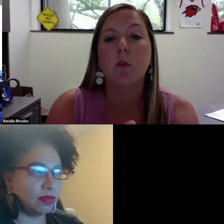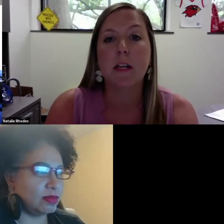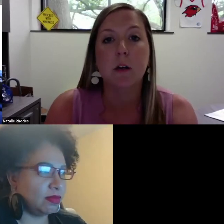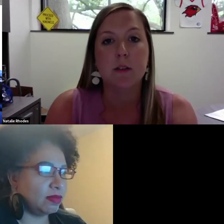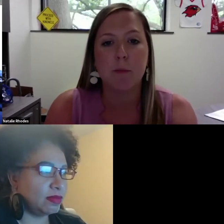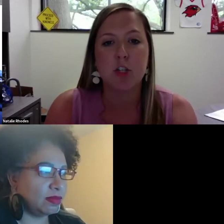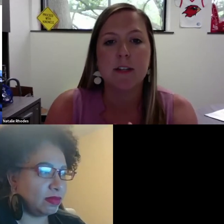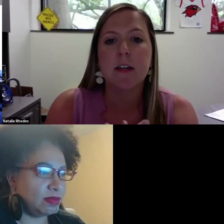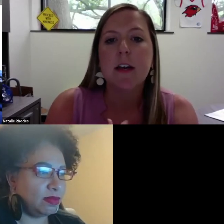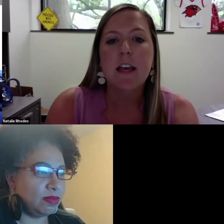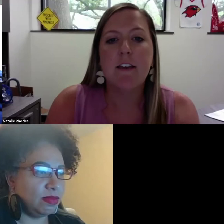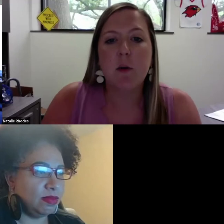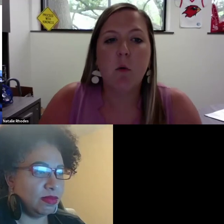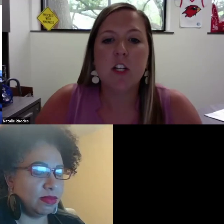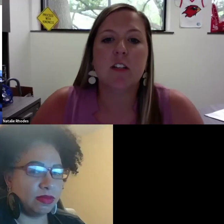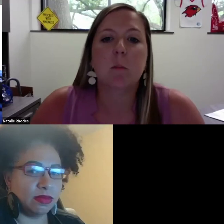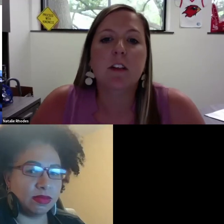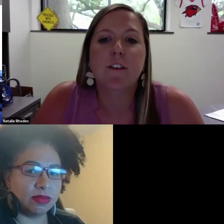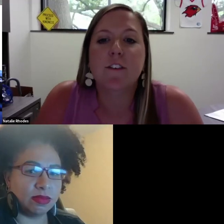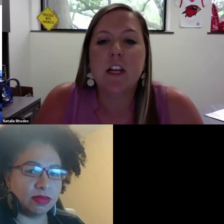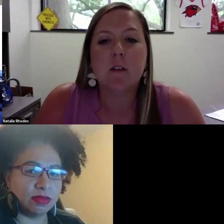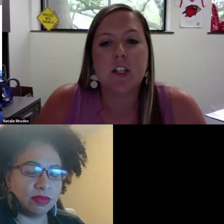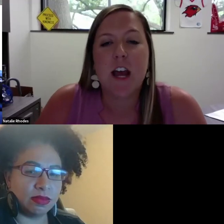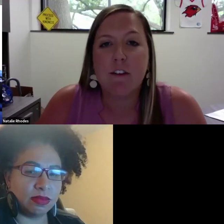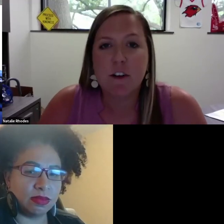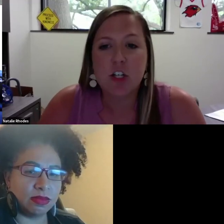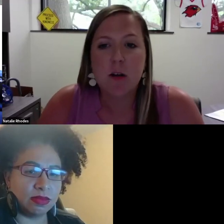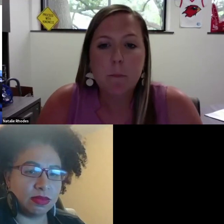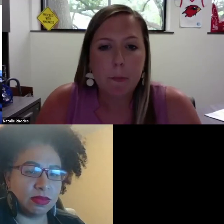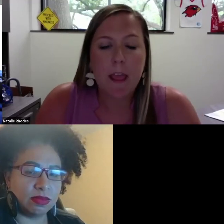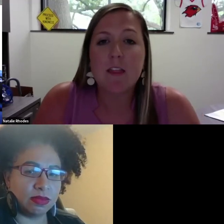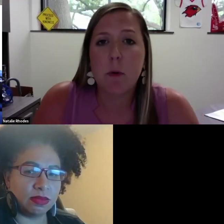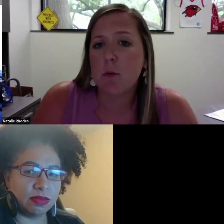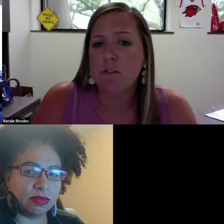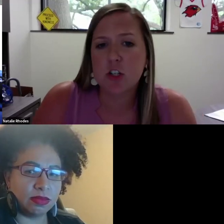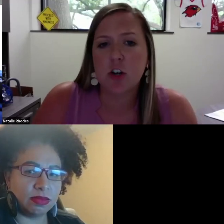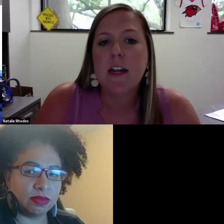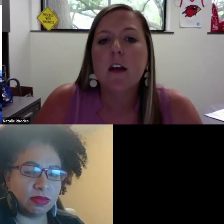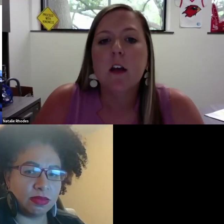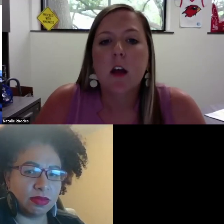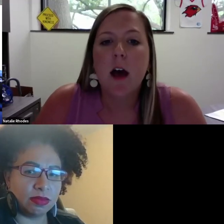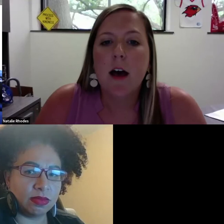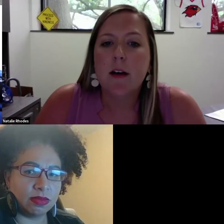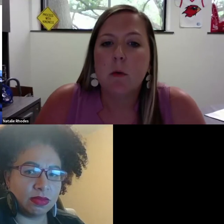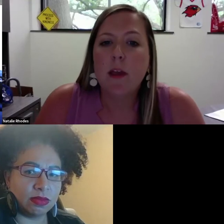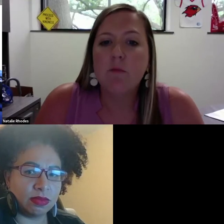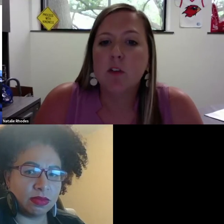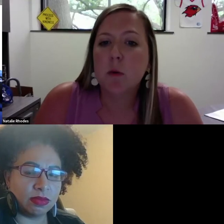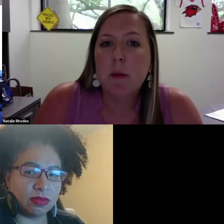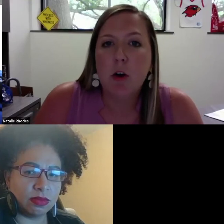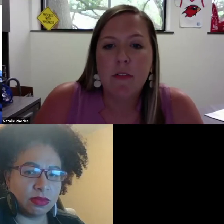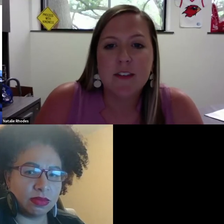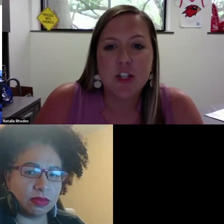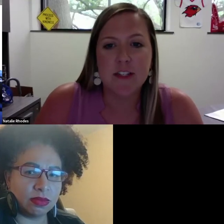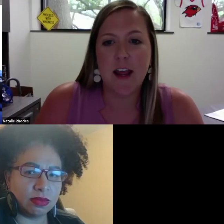this recording will be closed captioned. If you have questions, please feel free to use the chat function at the bottom of your screen. We have multiple